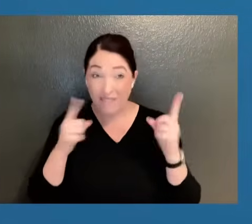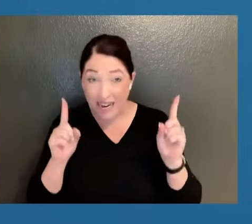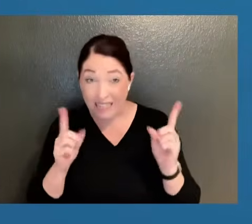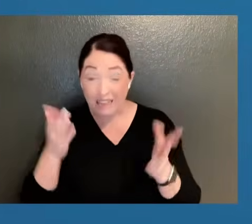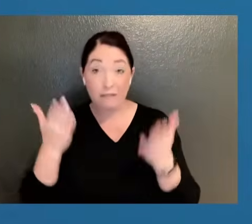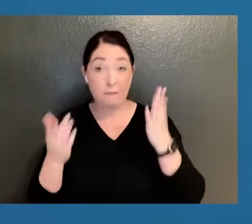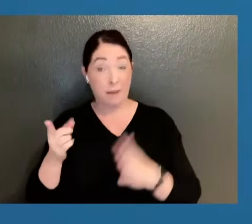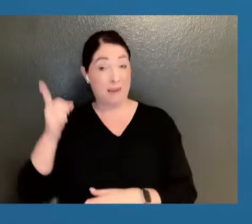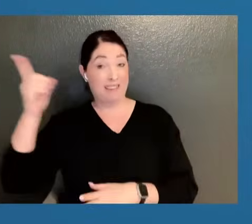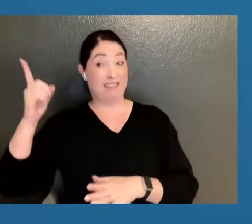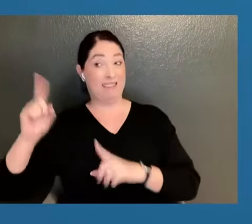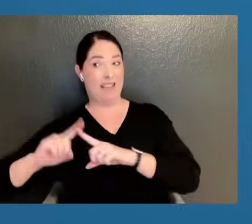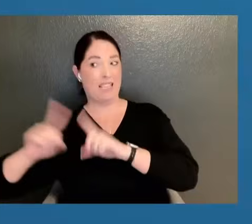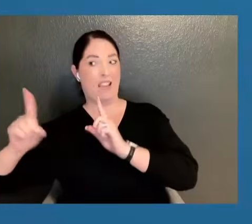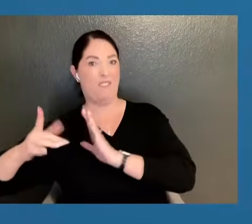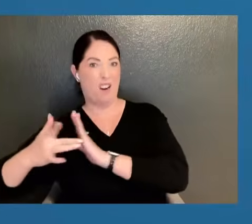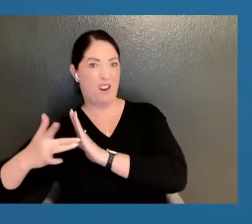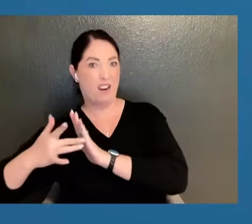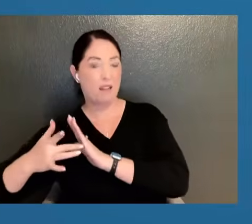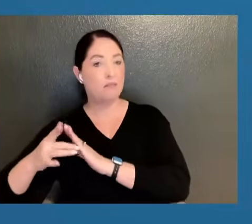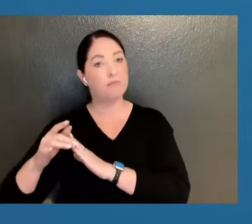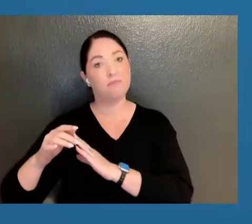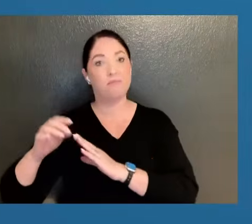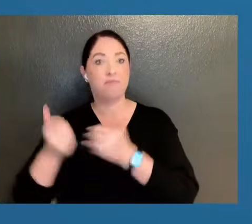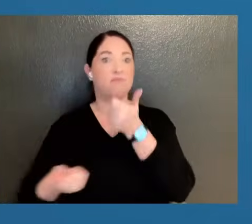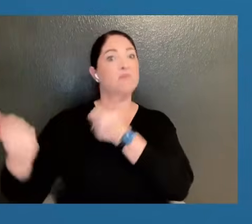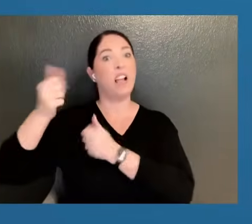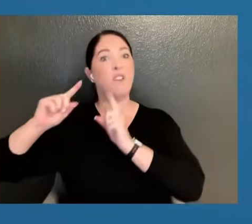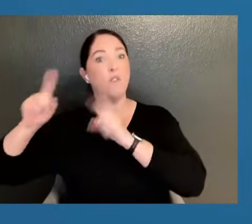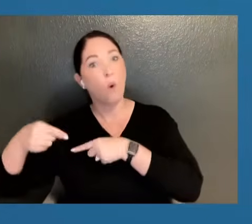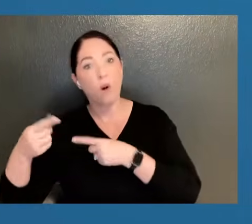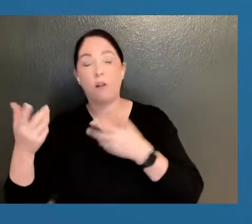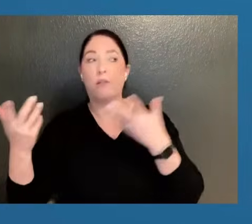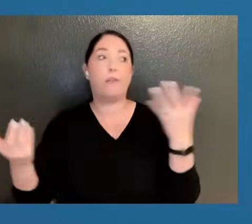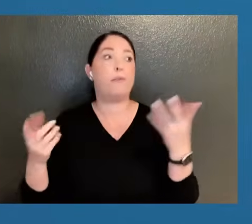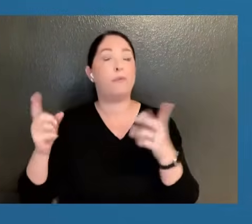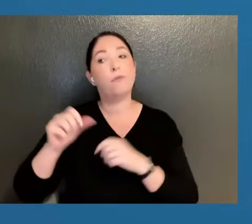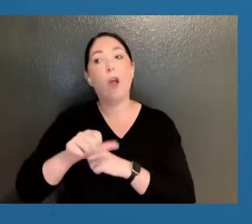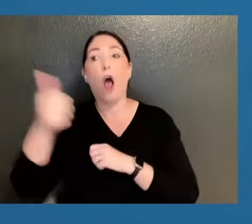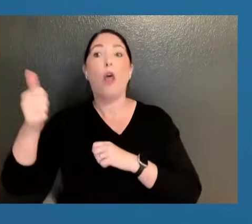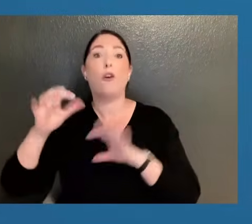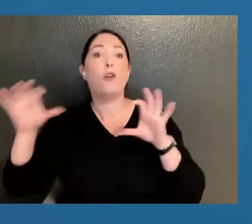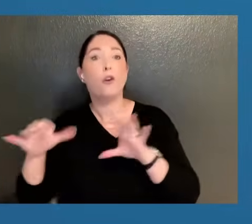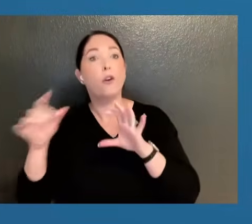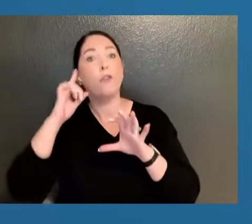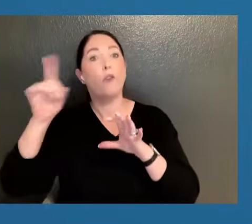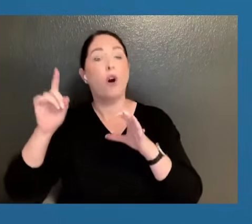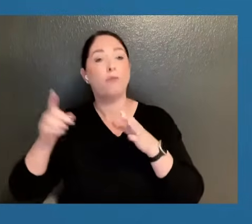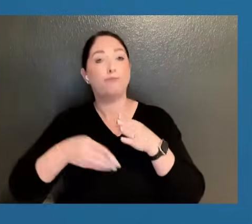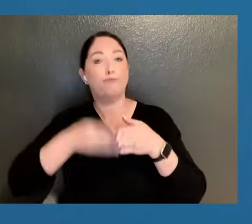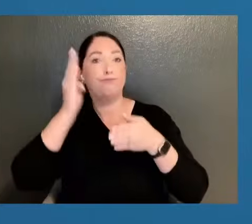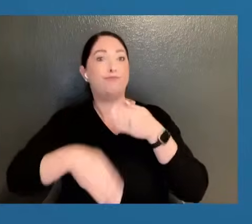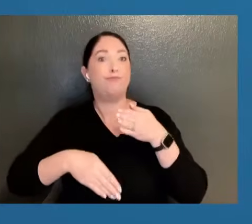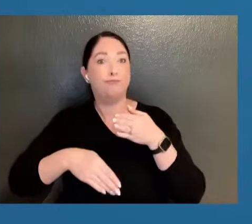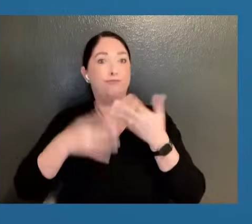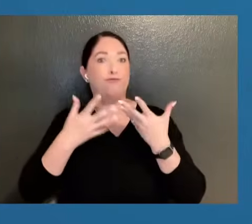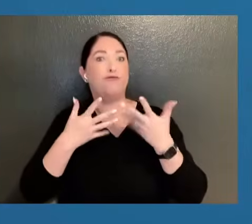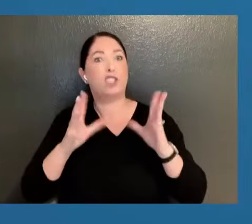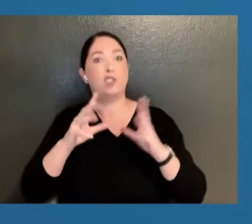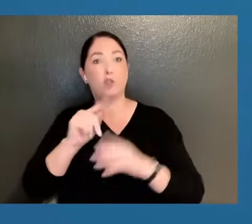different technique, an executive order, take some other action to effectively end this toll?